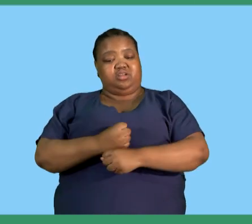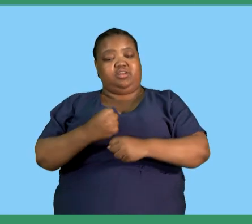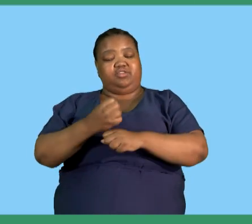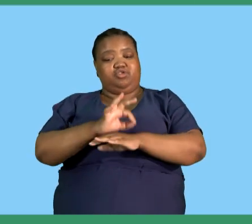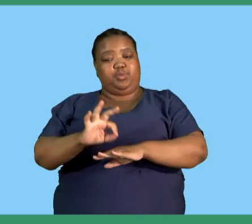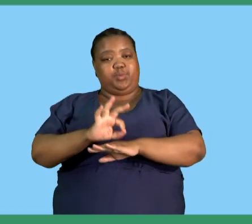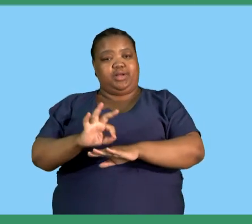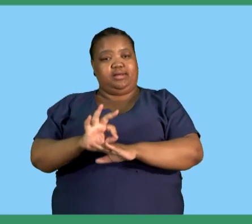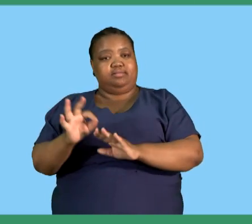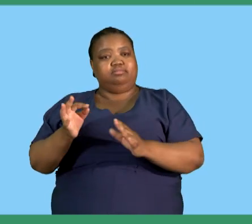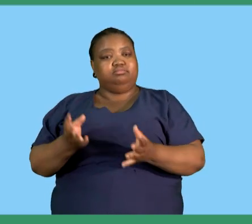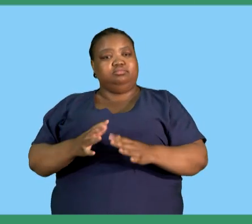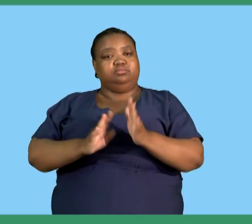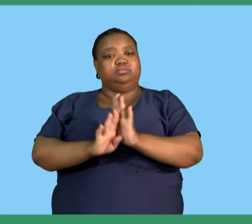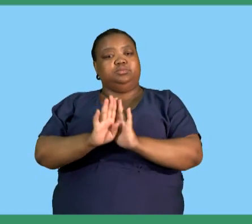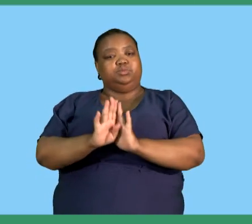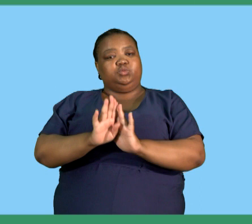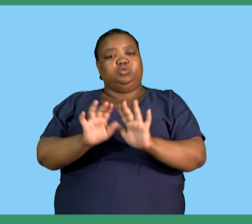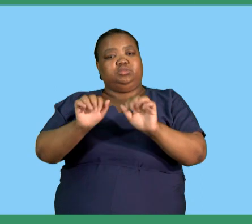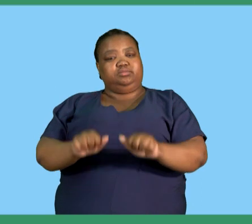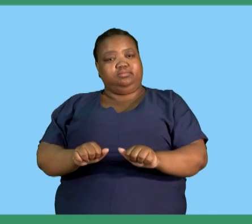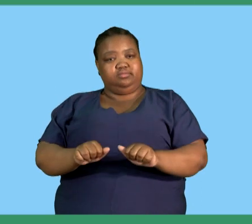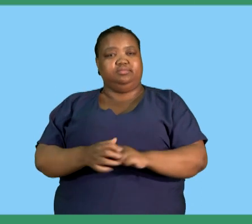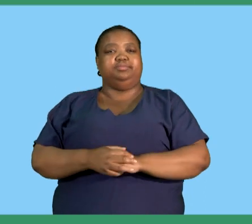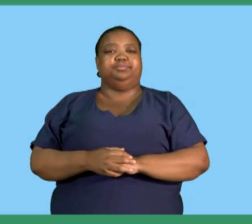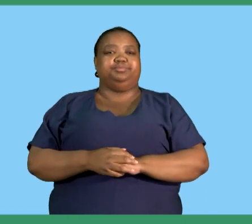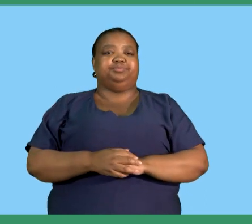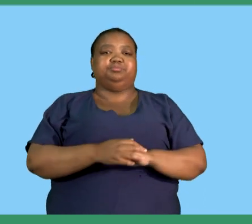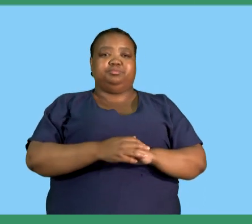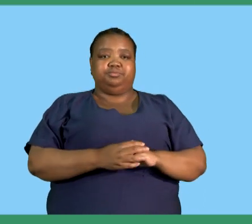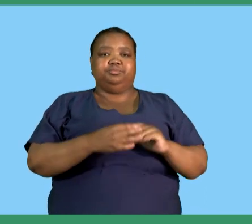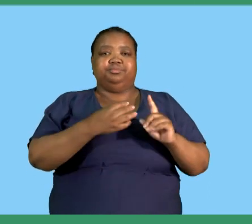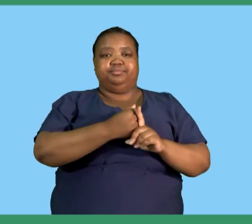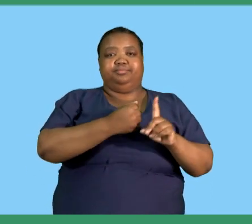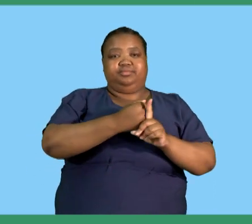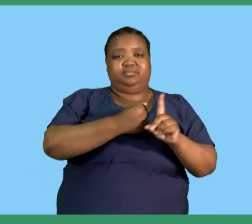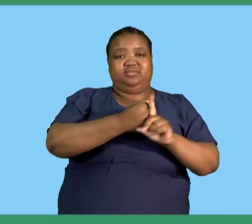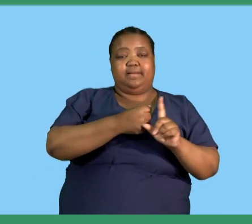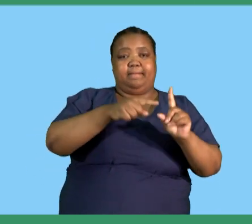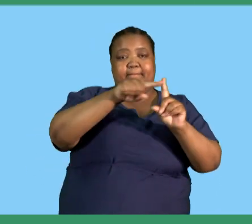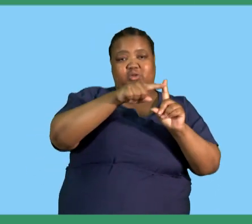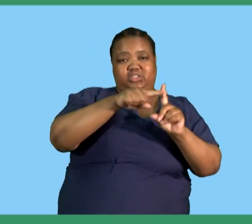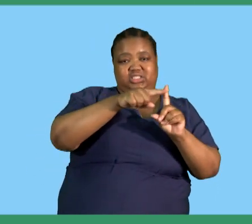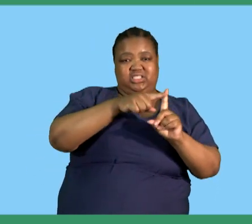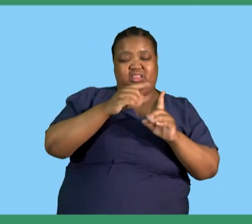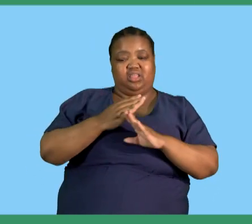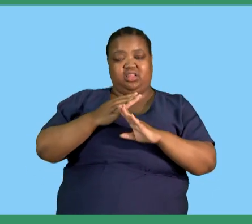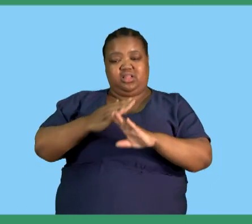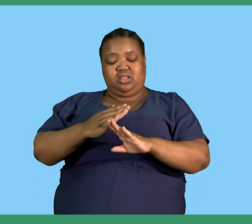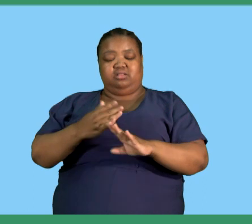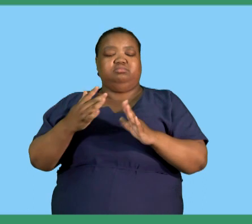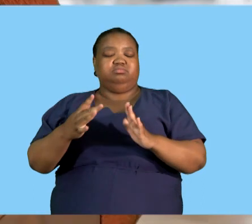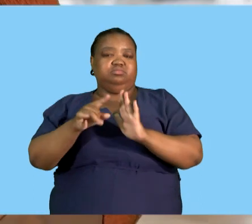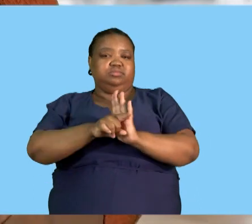Don't forget the tip here. Driving forces are the advantages of the challenge, and then the restraining forces are the disadvantages of